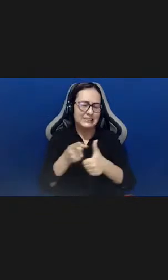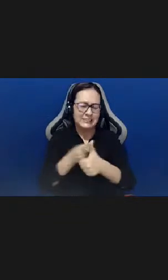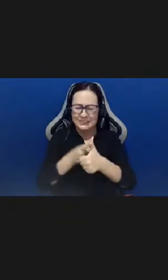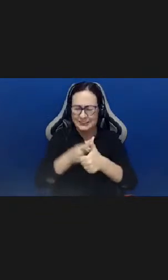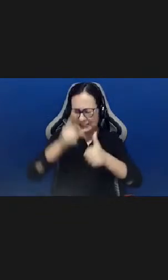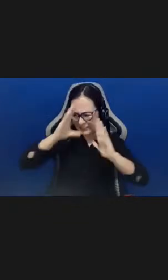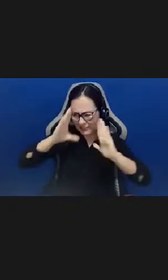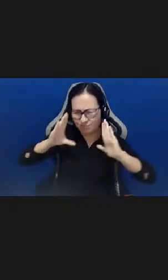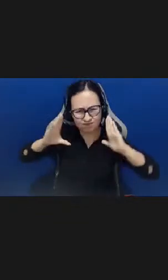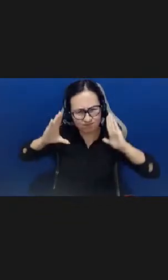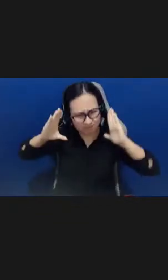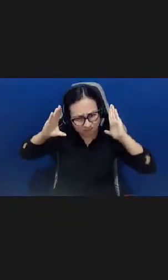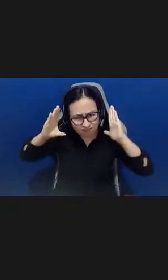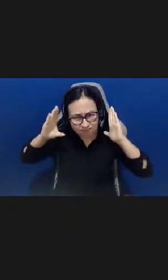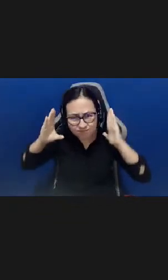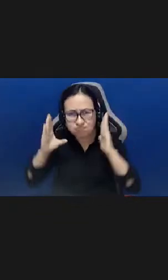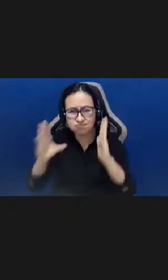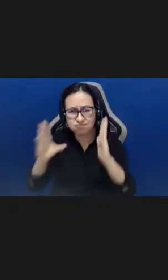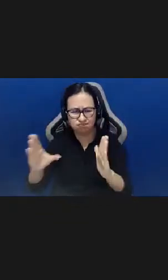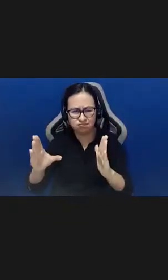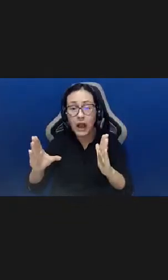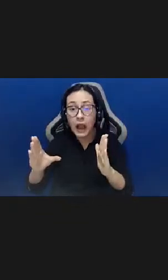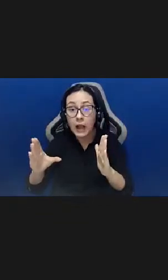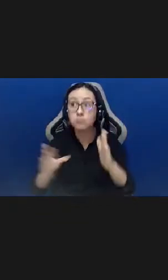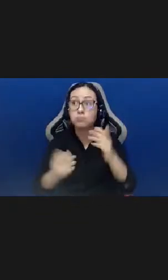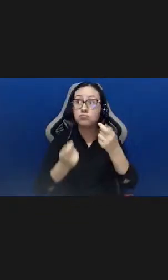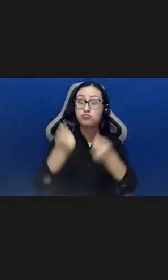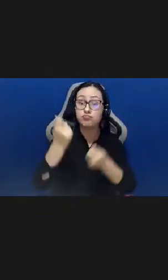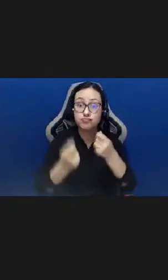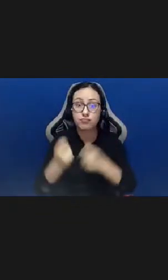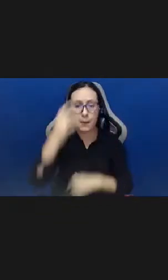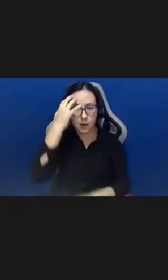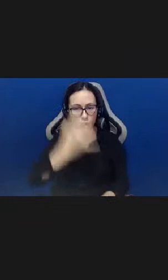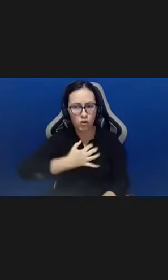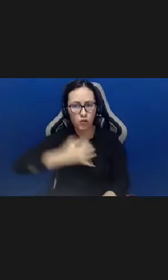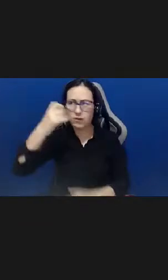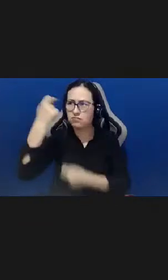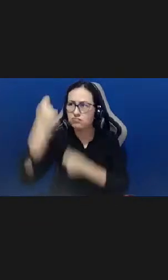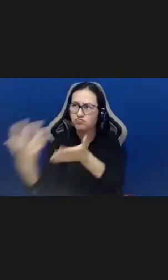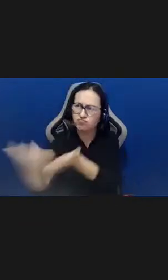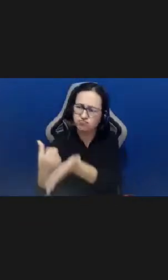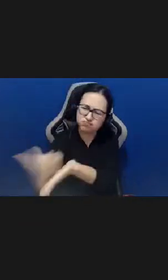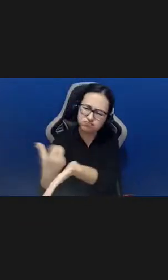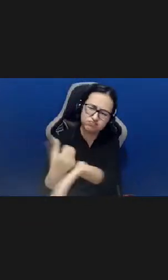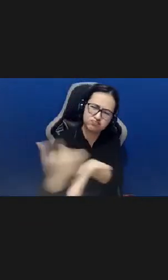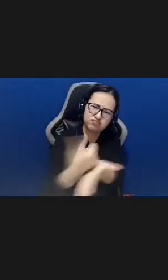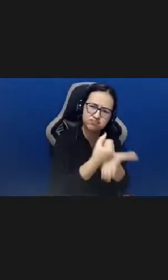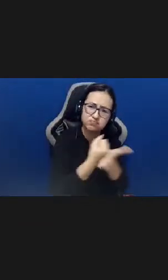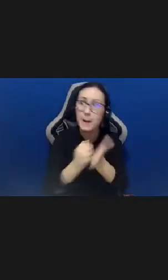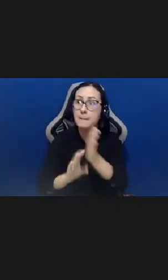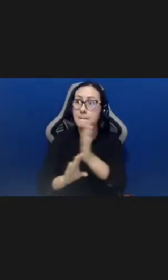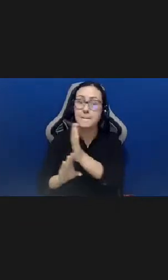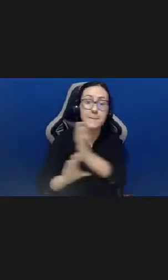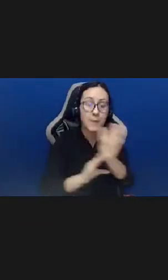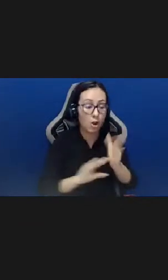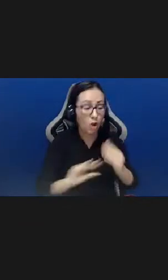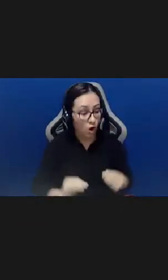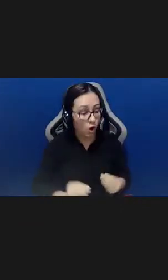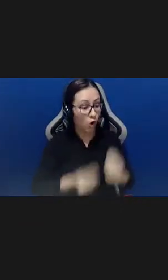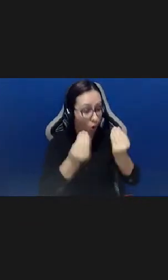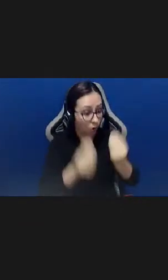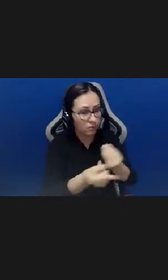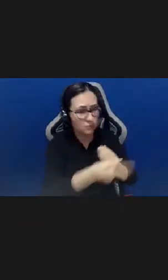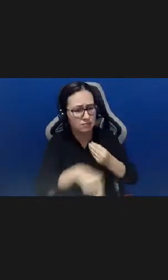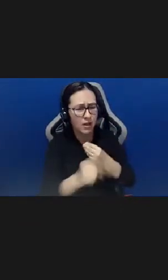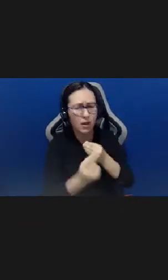young people, not to be impoverished, lose their job, etc. So some countries have been able to do that, some countries have